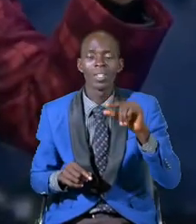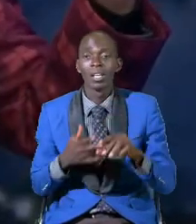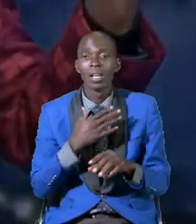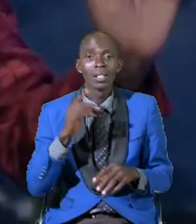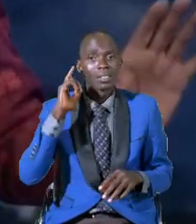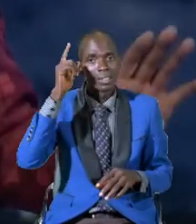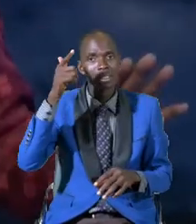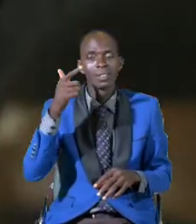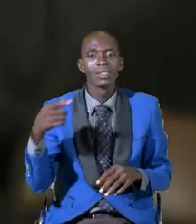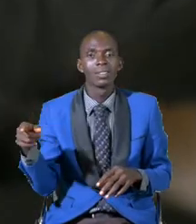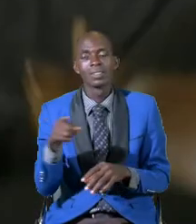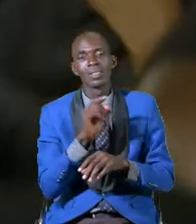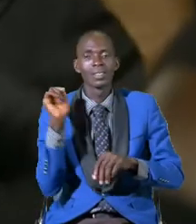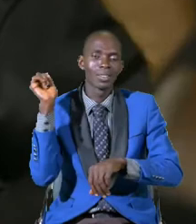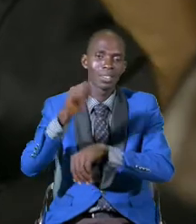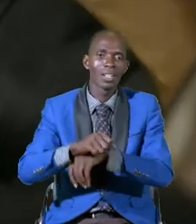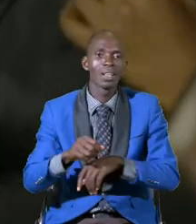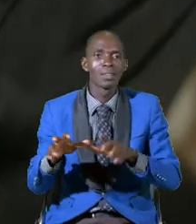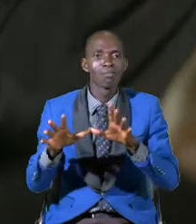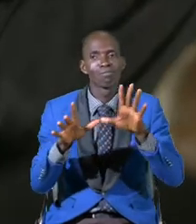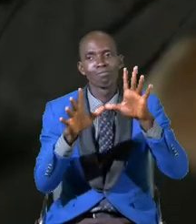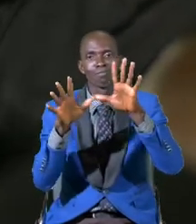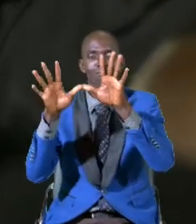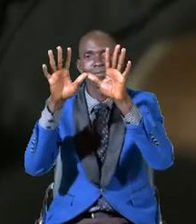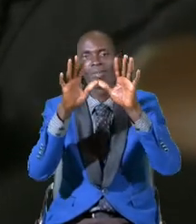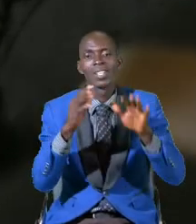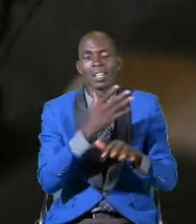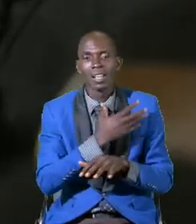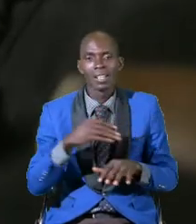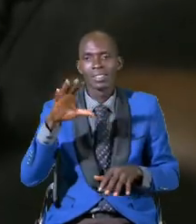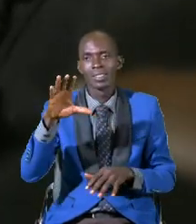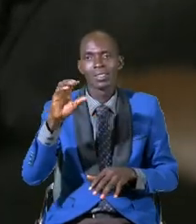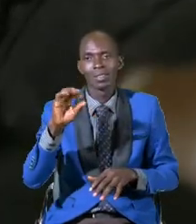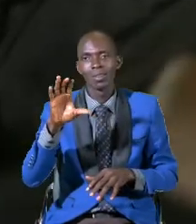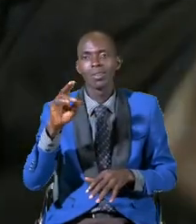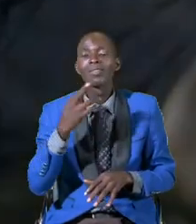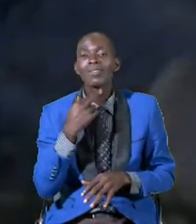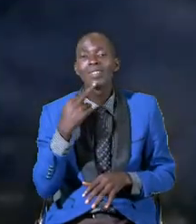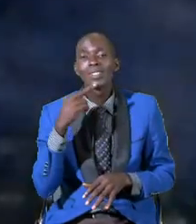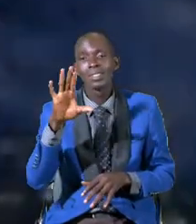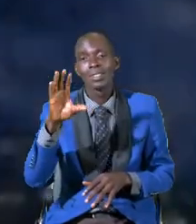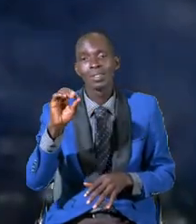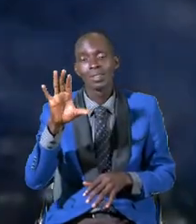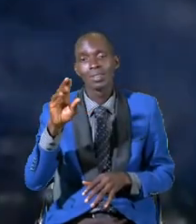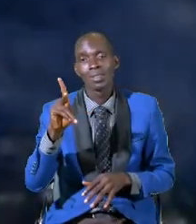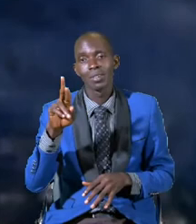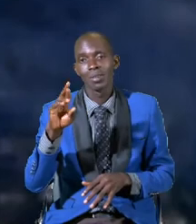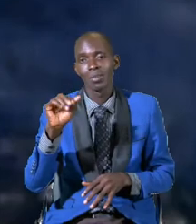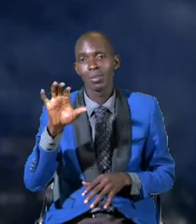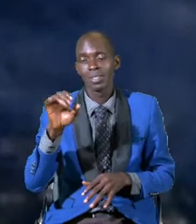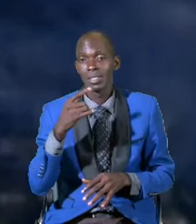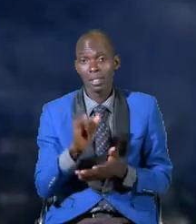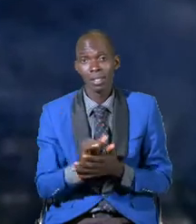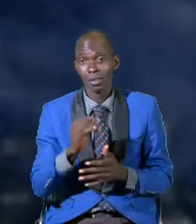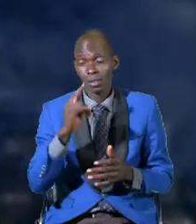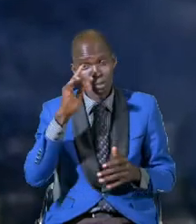conquer flies. And he conquer cockroach. They say, trust me, anywhere I see cockroach,